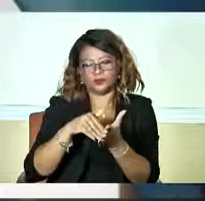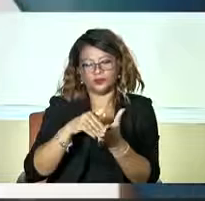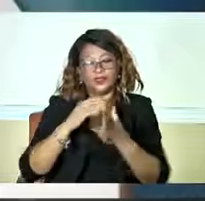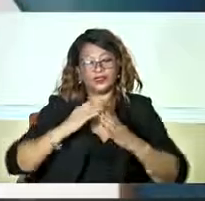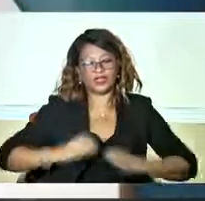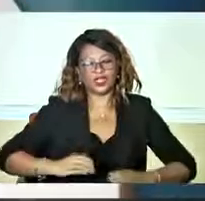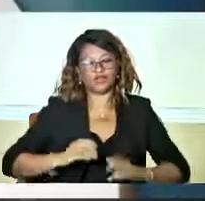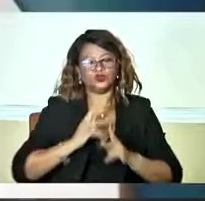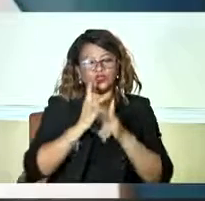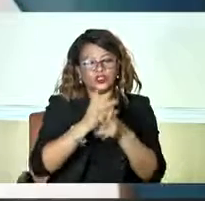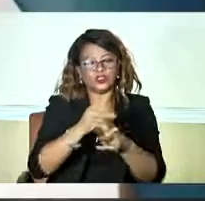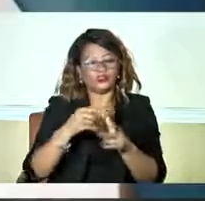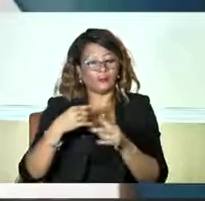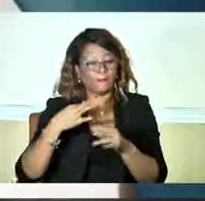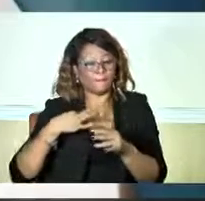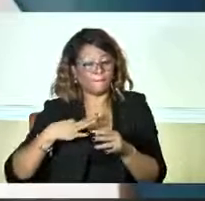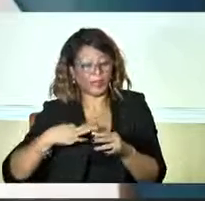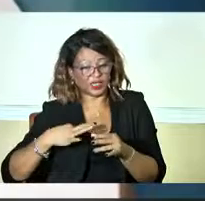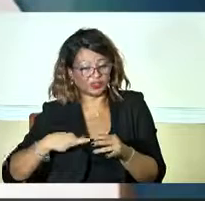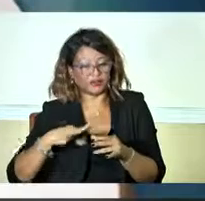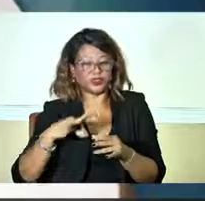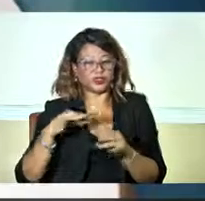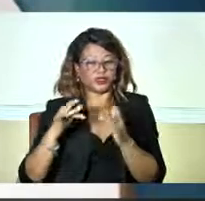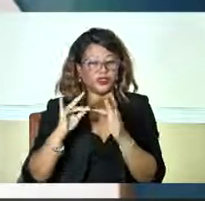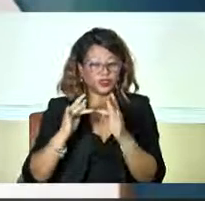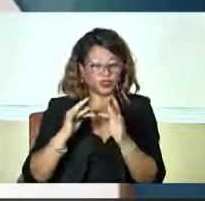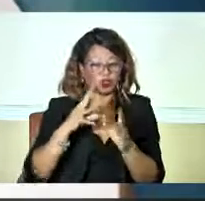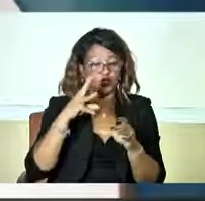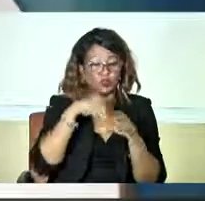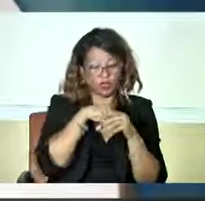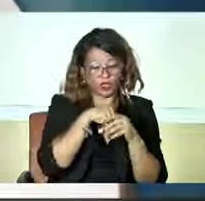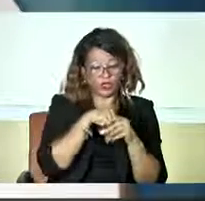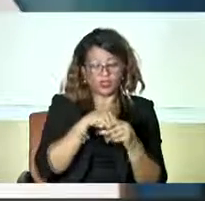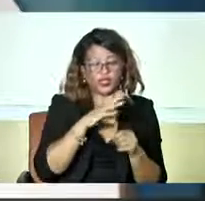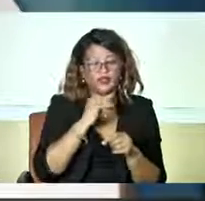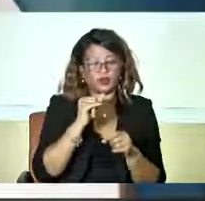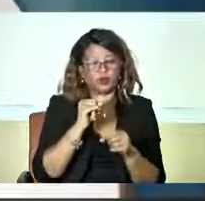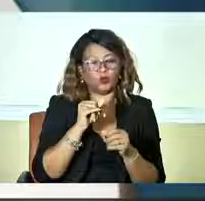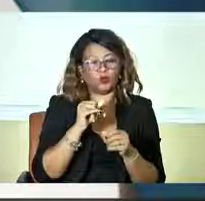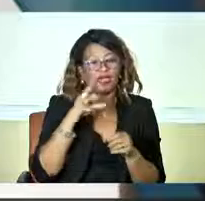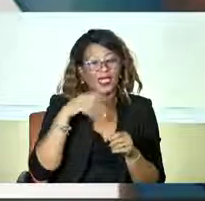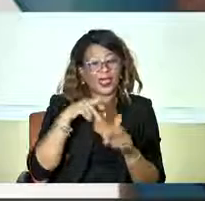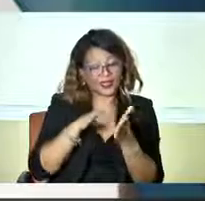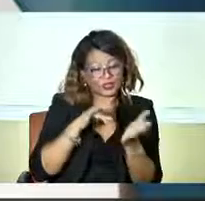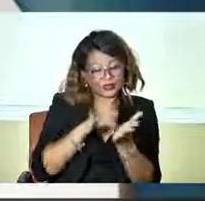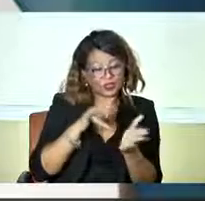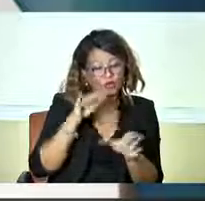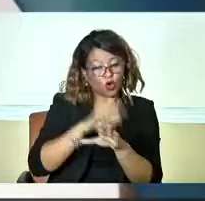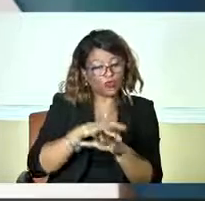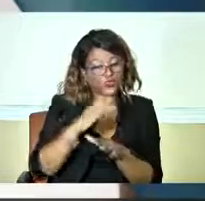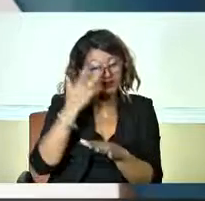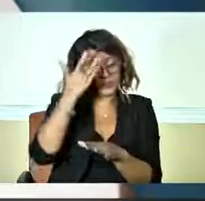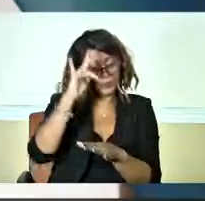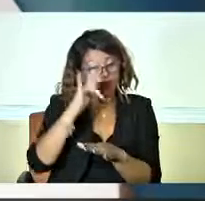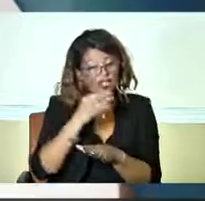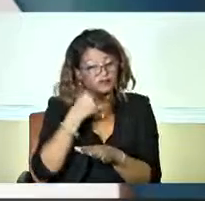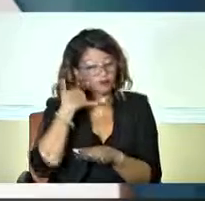Clients receive benefits through their electronic wallets, which can be accessed on their